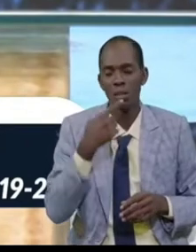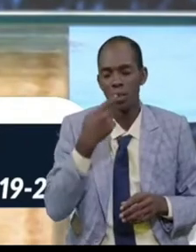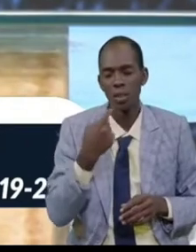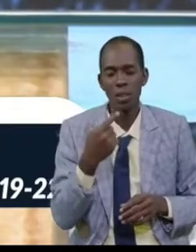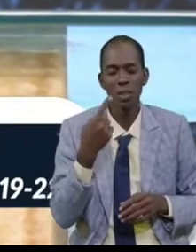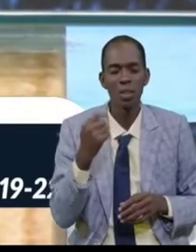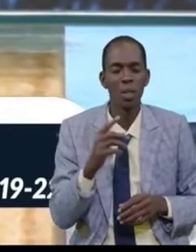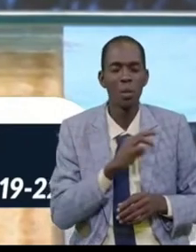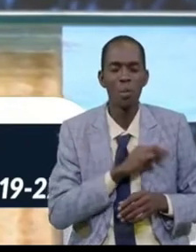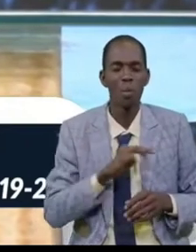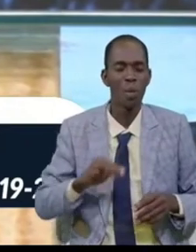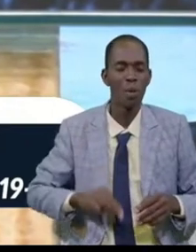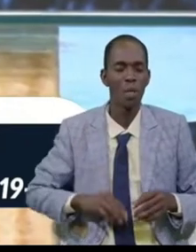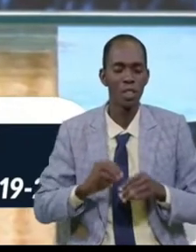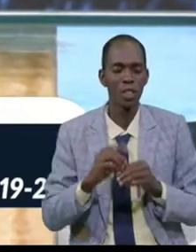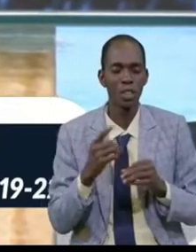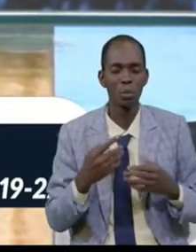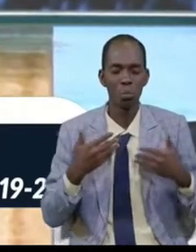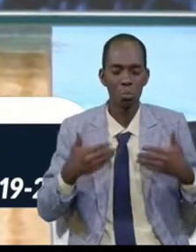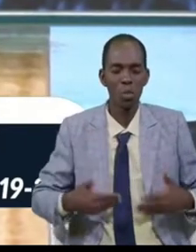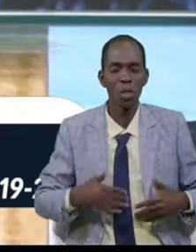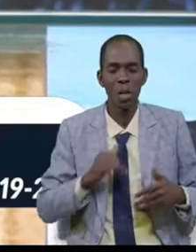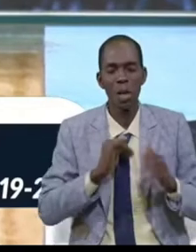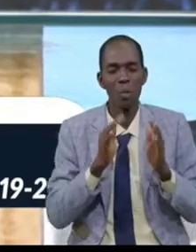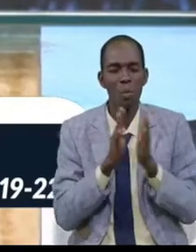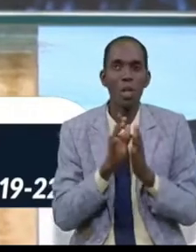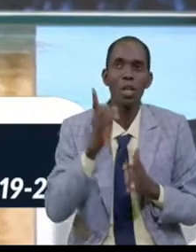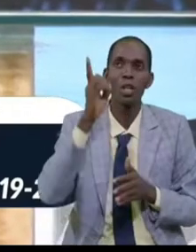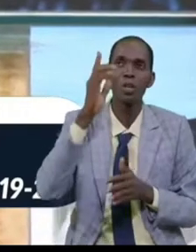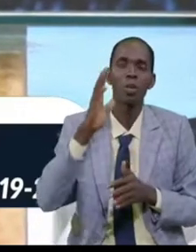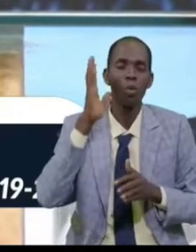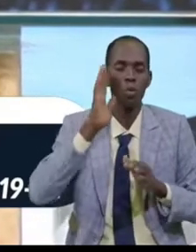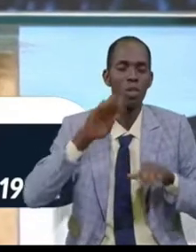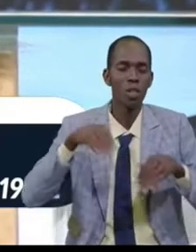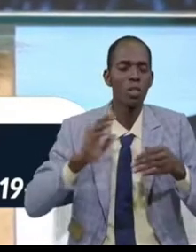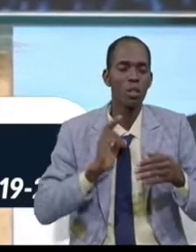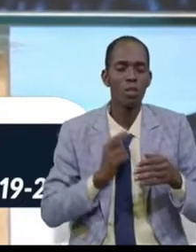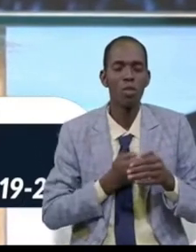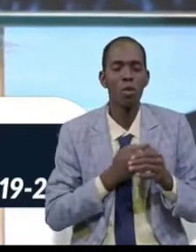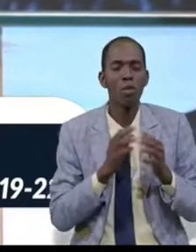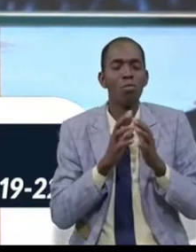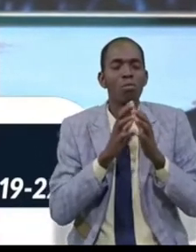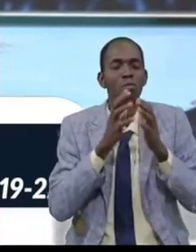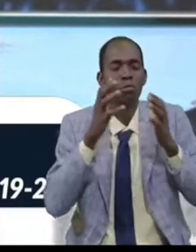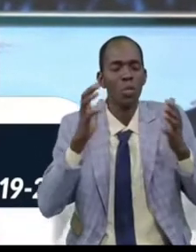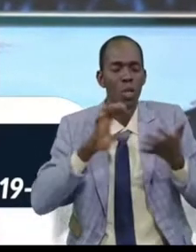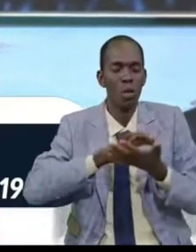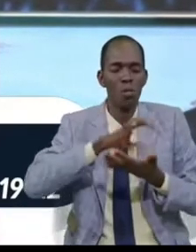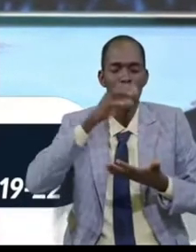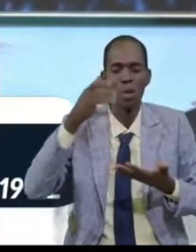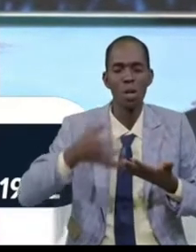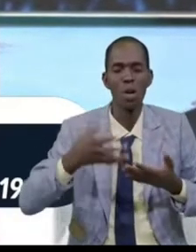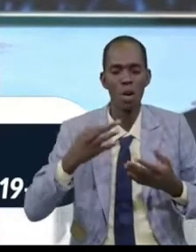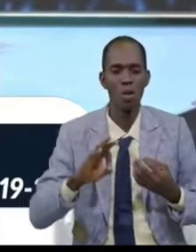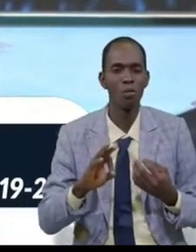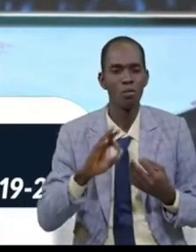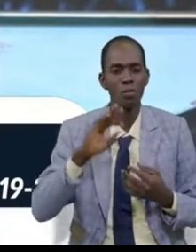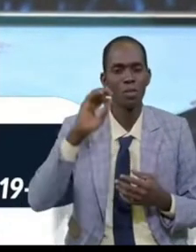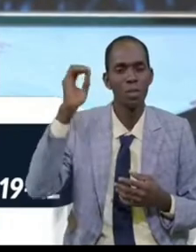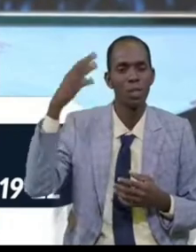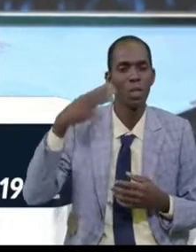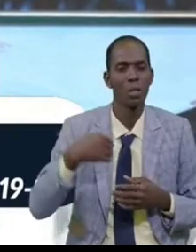the body. And I pray God will grant us abundance of grace. We will fulfill our calling